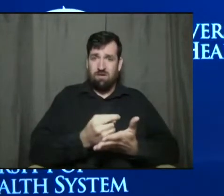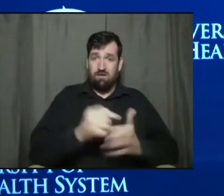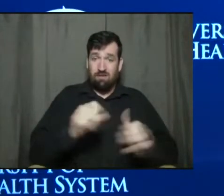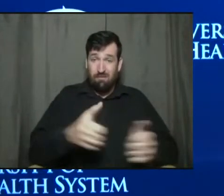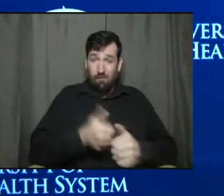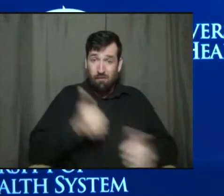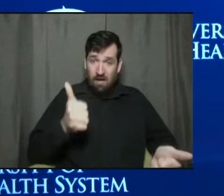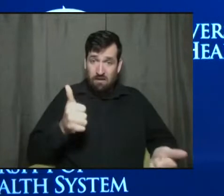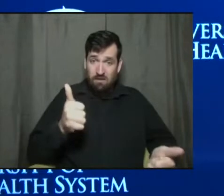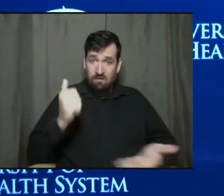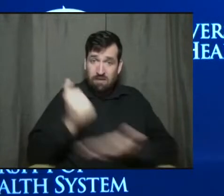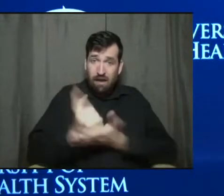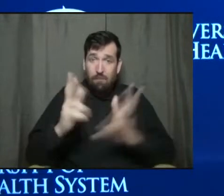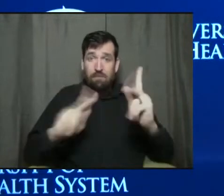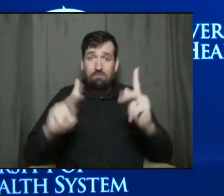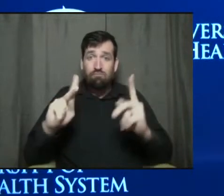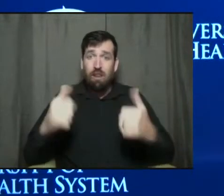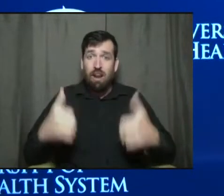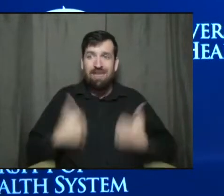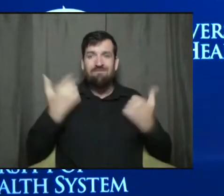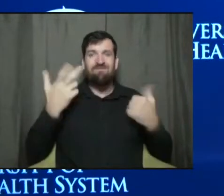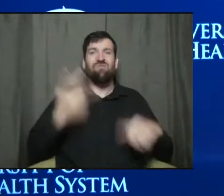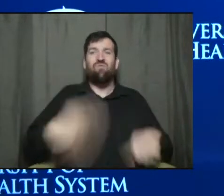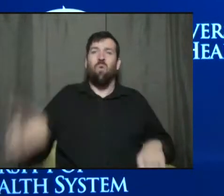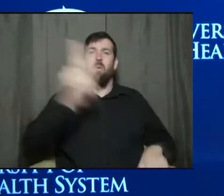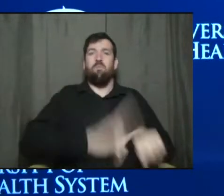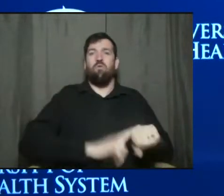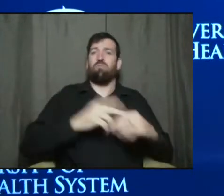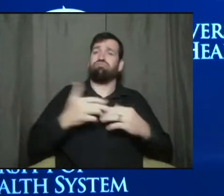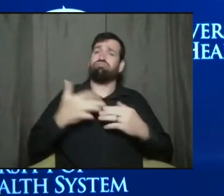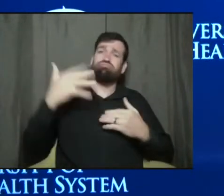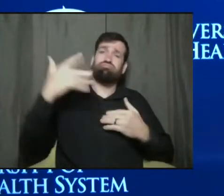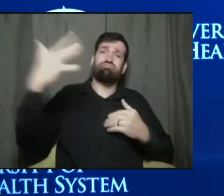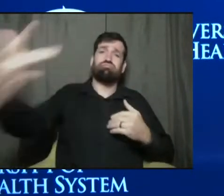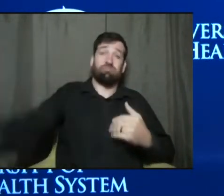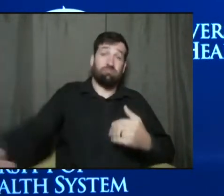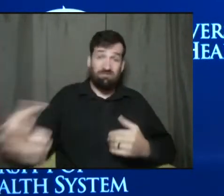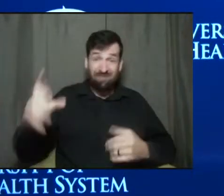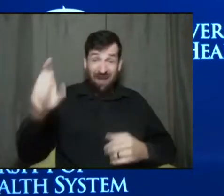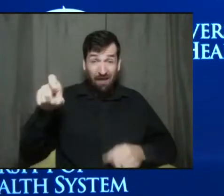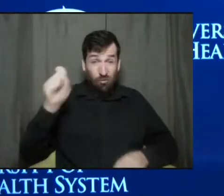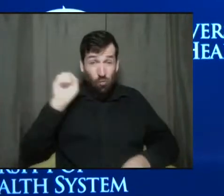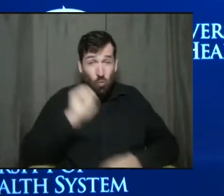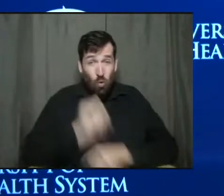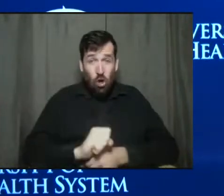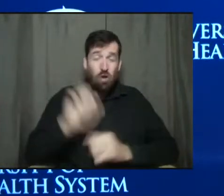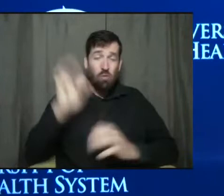people live a normal life expectancy, that they have to worry about retirement.